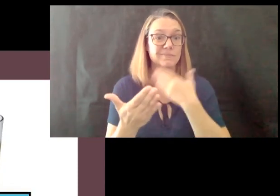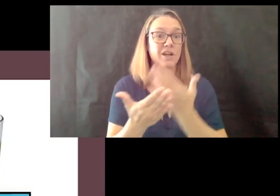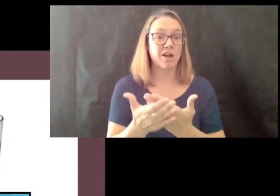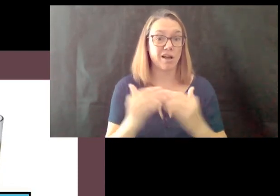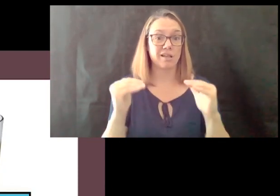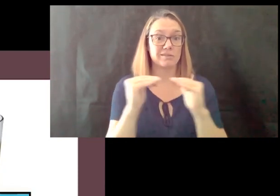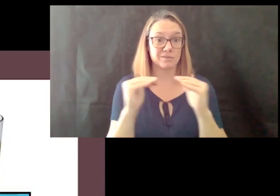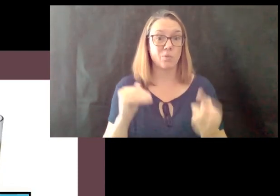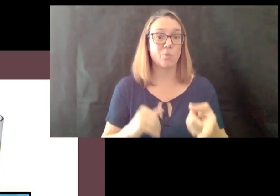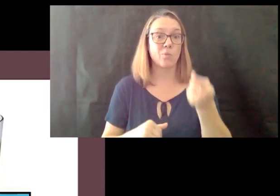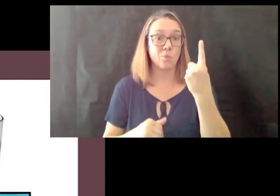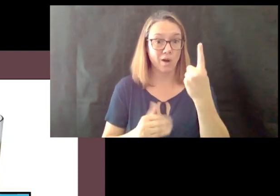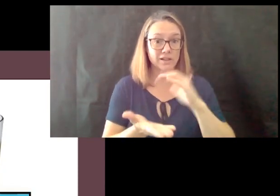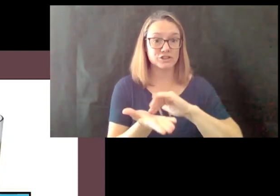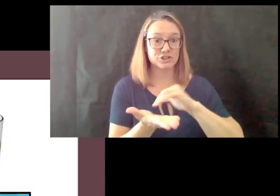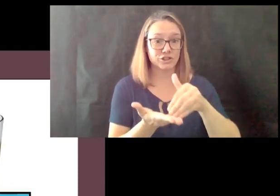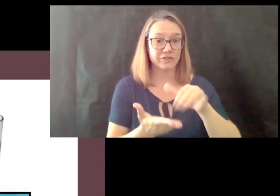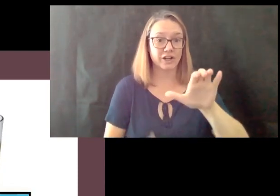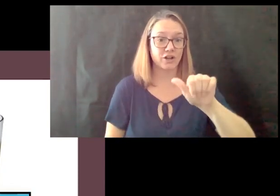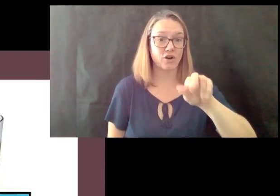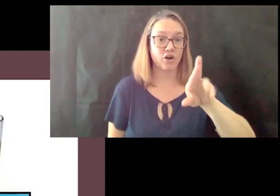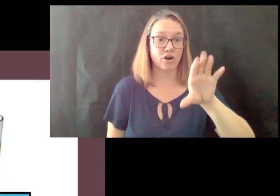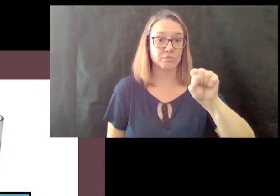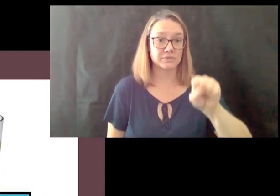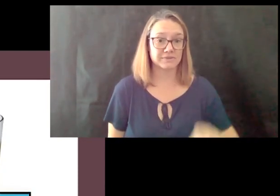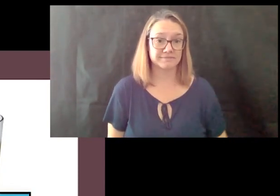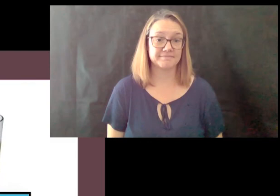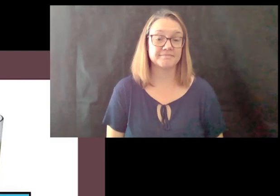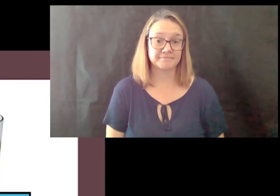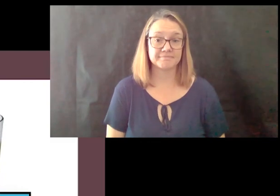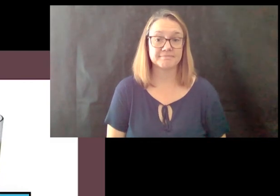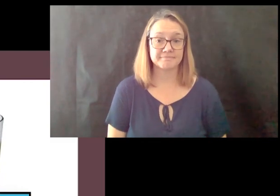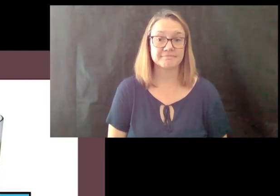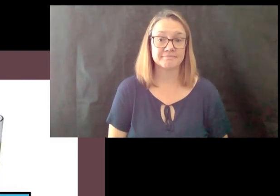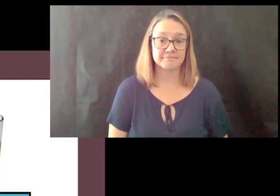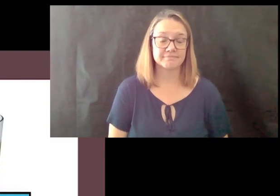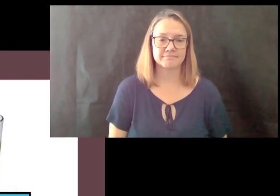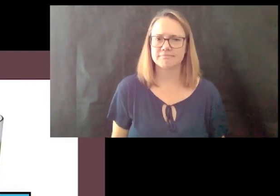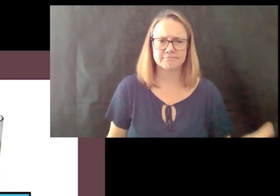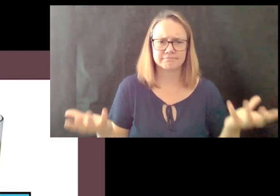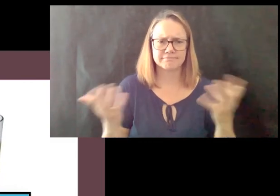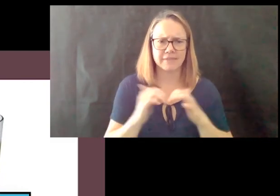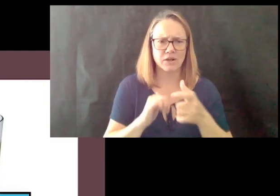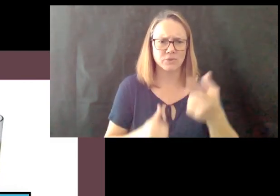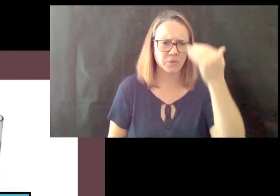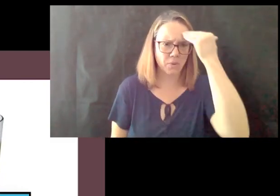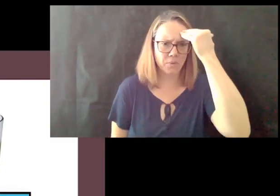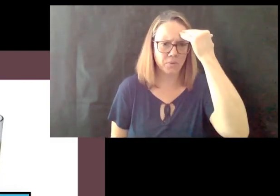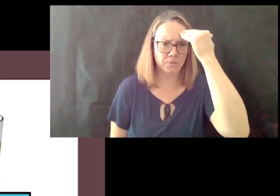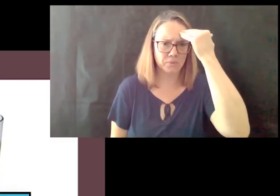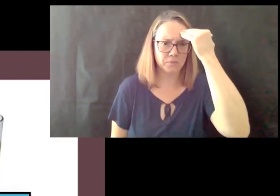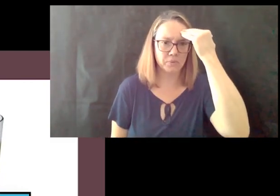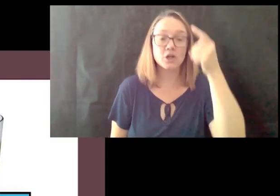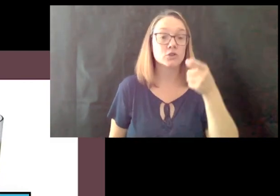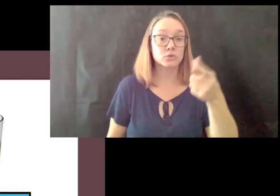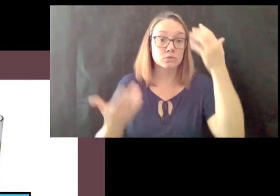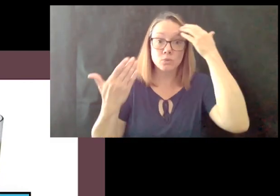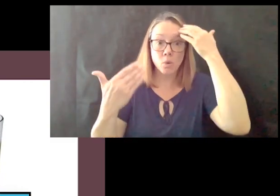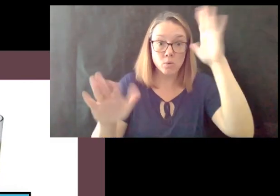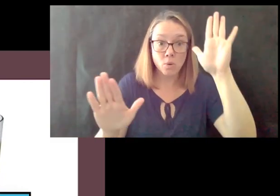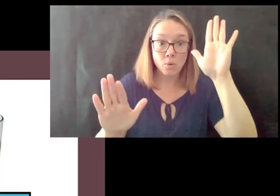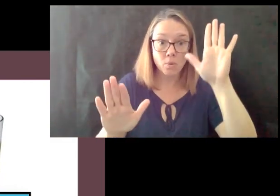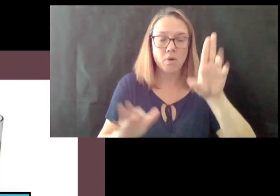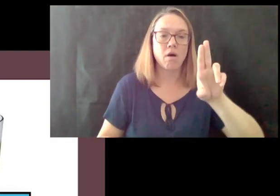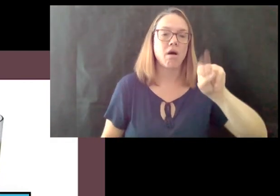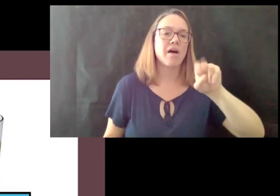all of these are one serving of carbohydrate, right? And so how do you know that? You wouldn't unless you